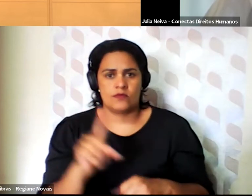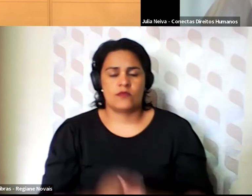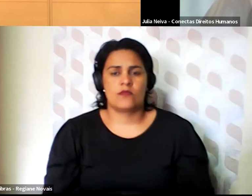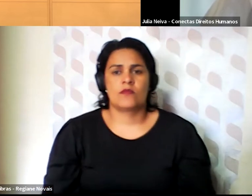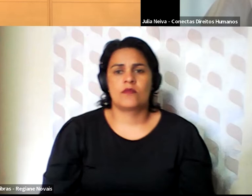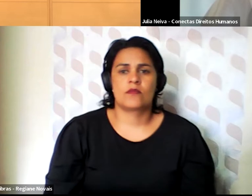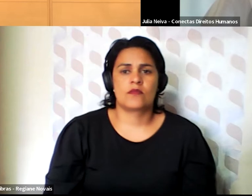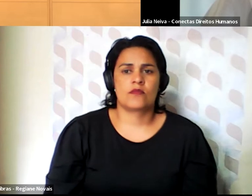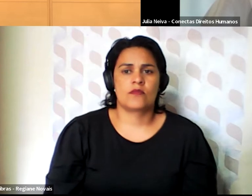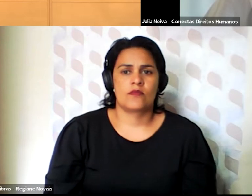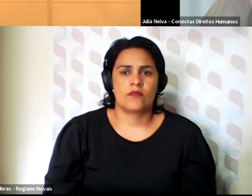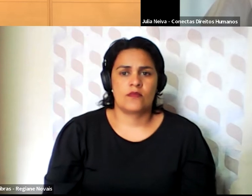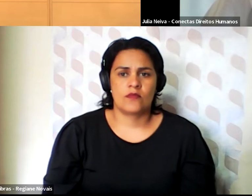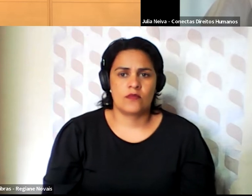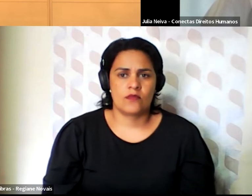Okay, so